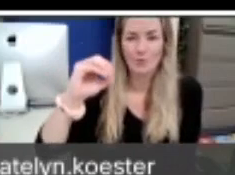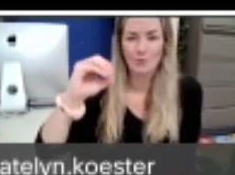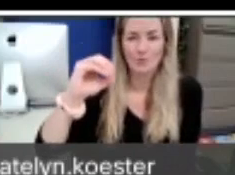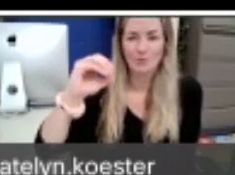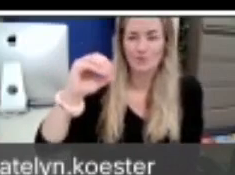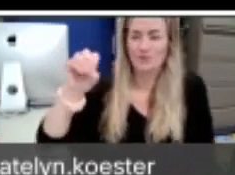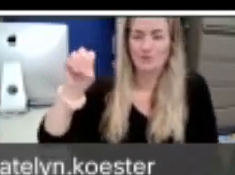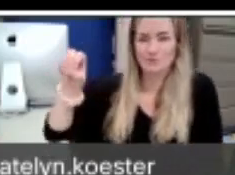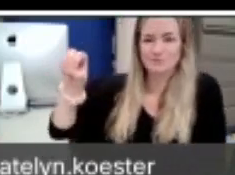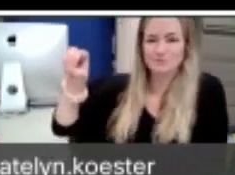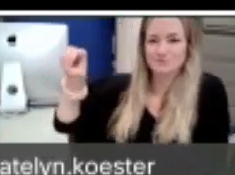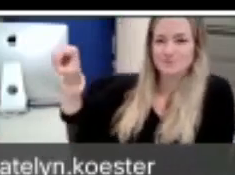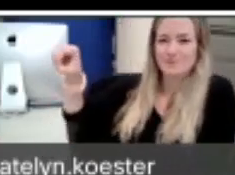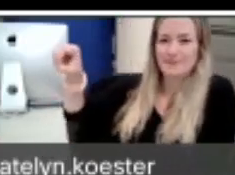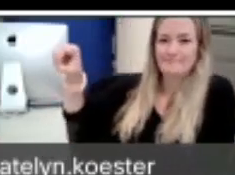O.